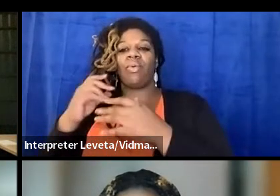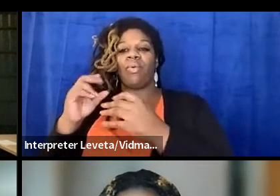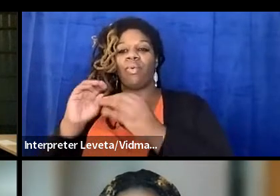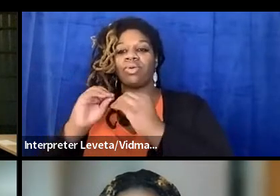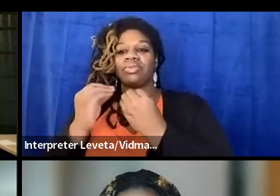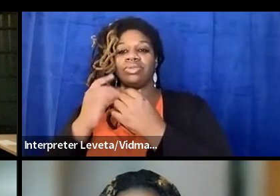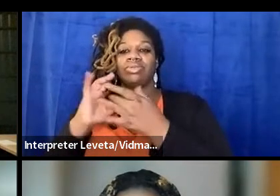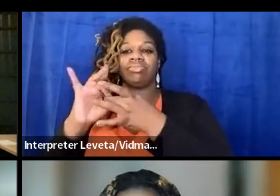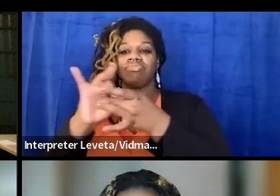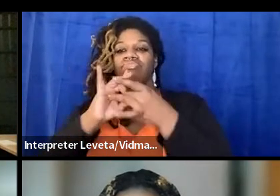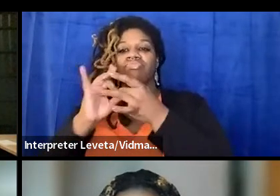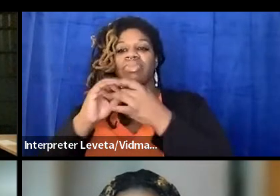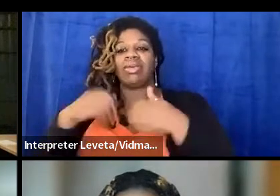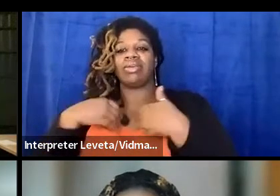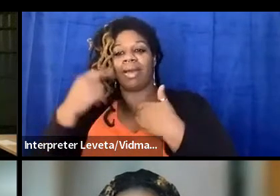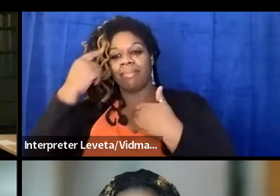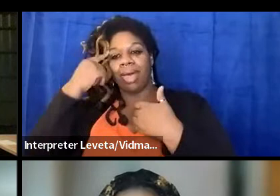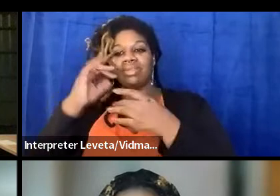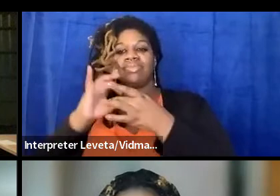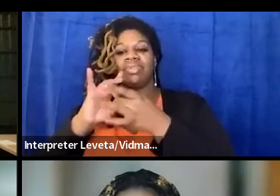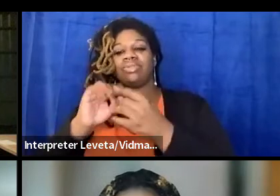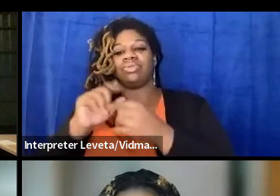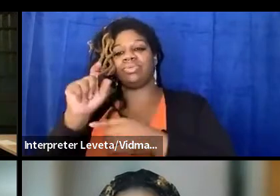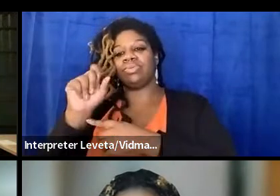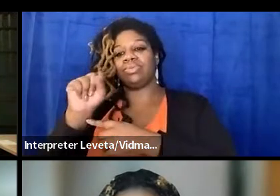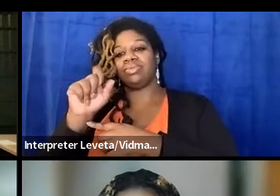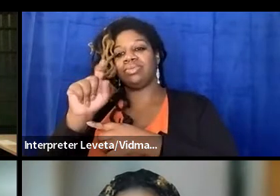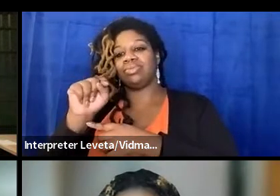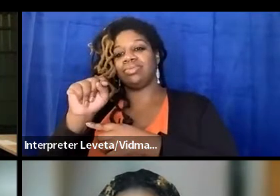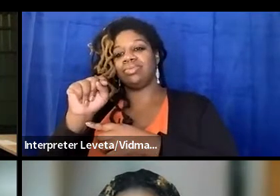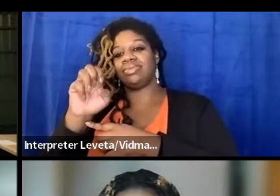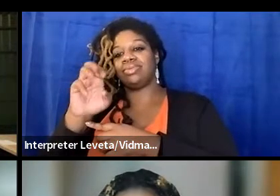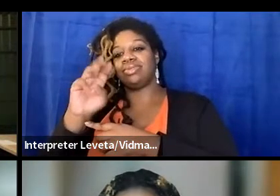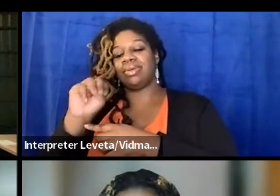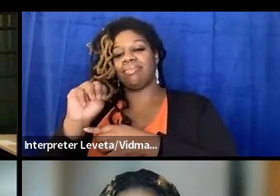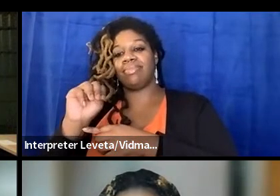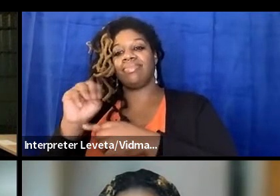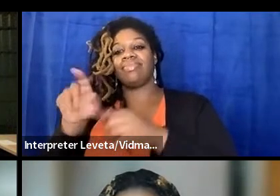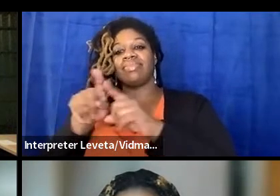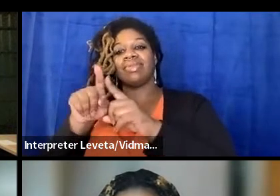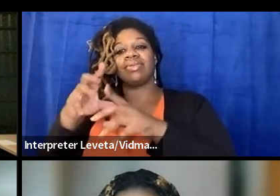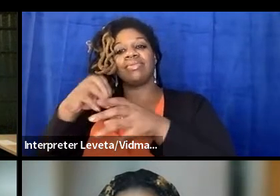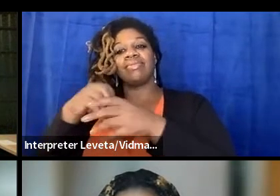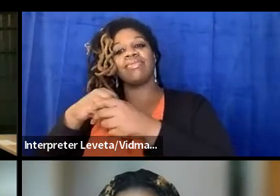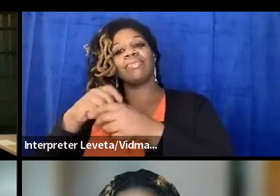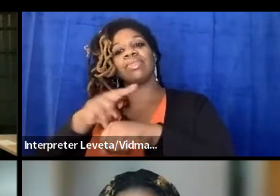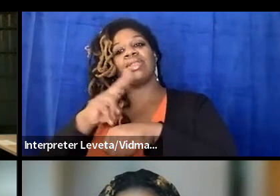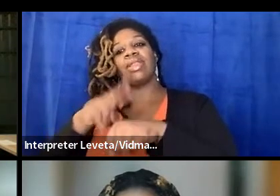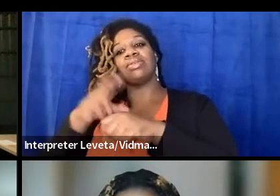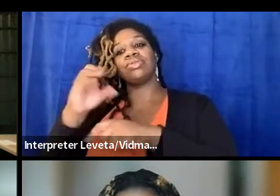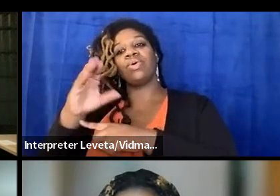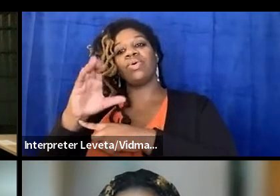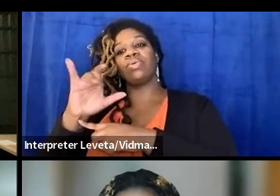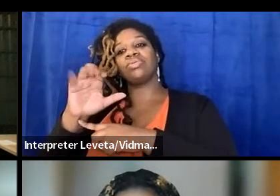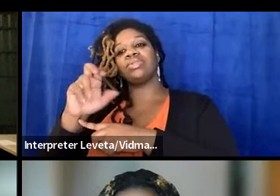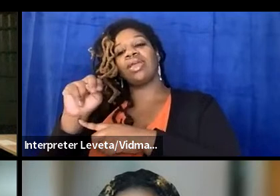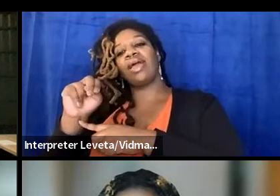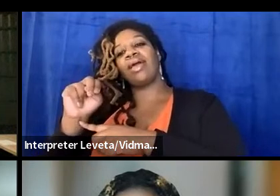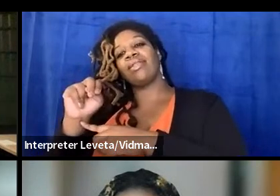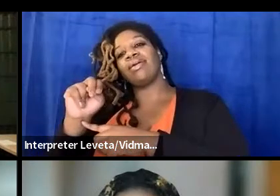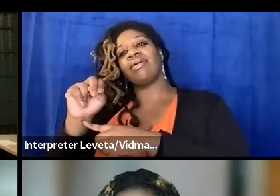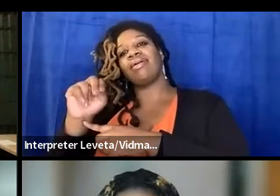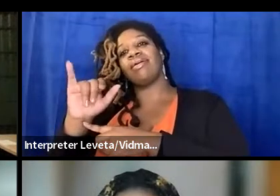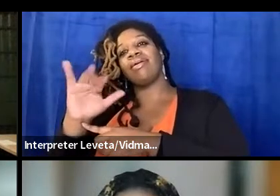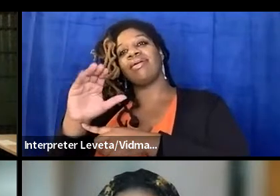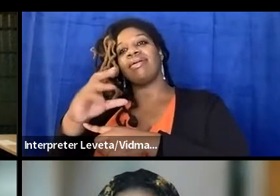former oceanographer, physical oceanographer with the National Oceanic and Atmospheric Administration. Since Brianna mentioned that she was from Mississippi, I